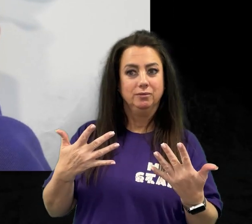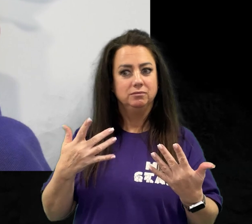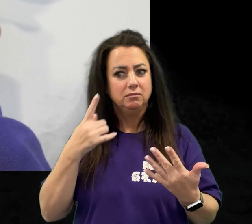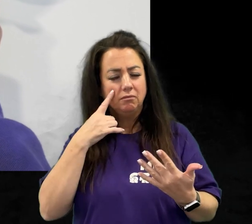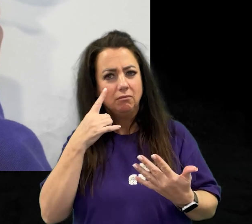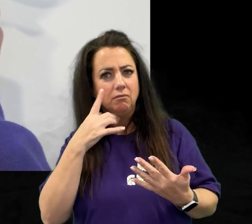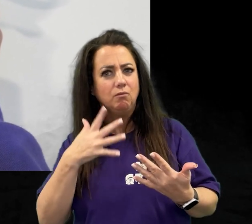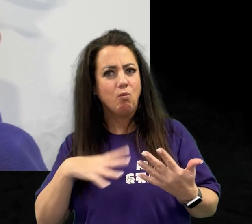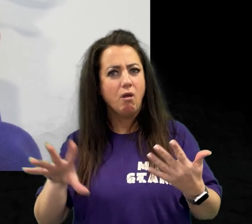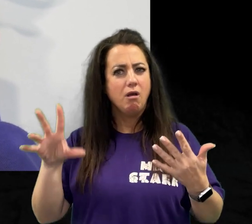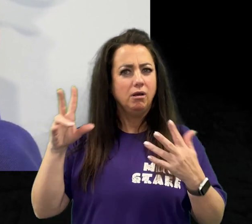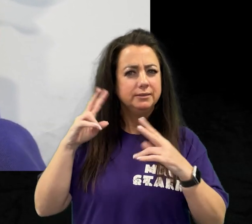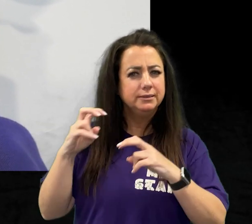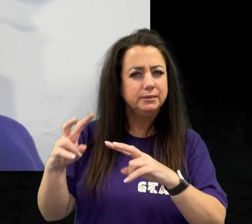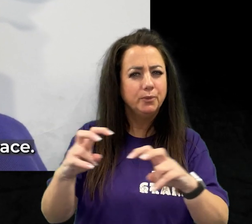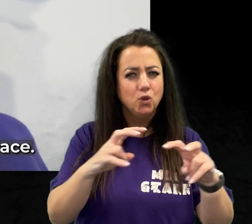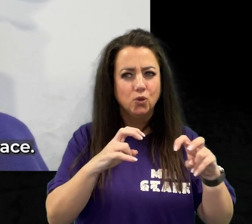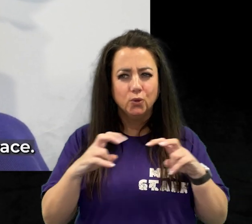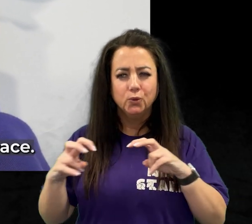feel trapped,